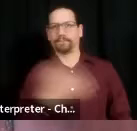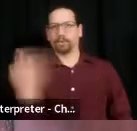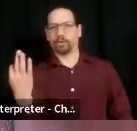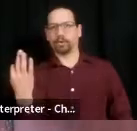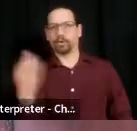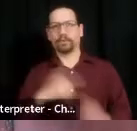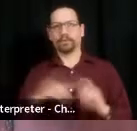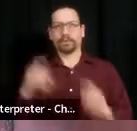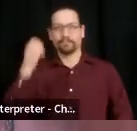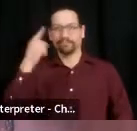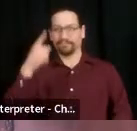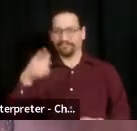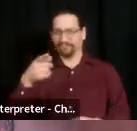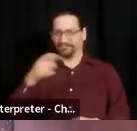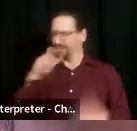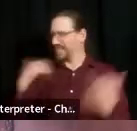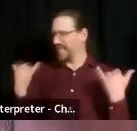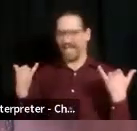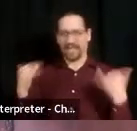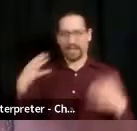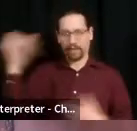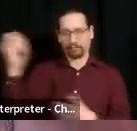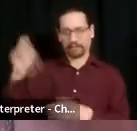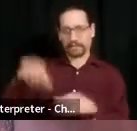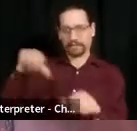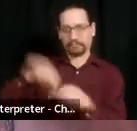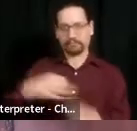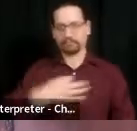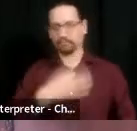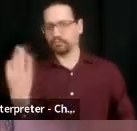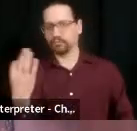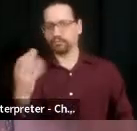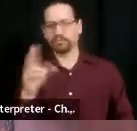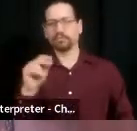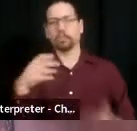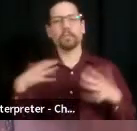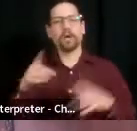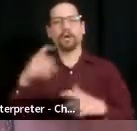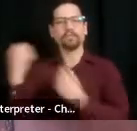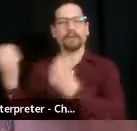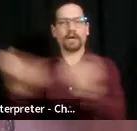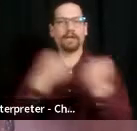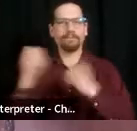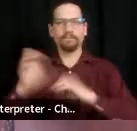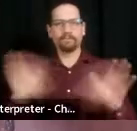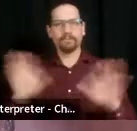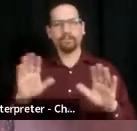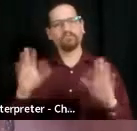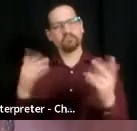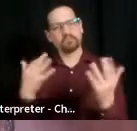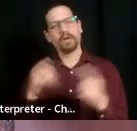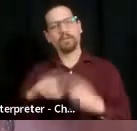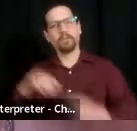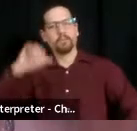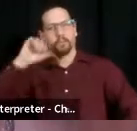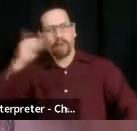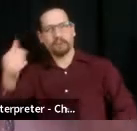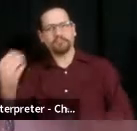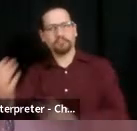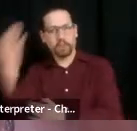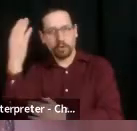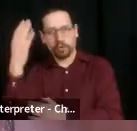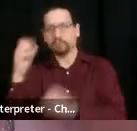now. We don't want people out on the streets right now. Hold off if you need some gas in your tank until tomorrow morning and take care of it